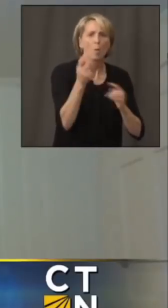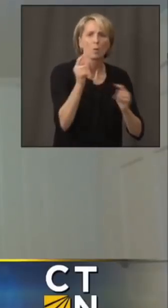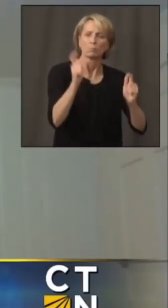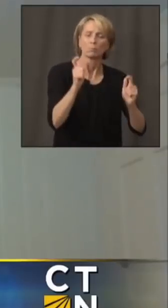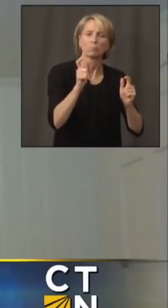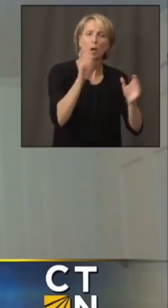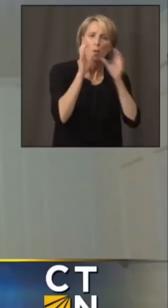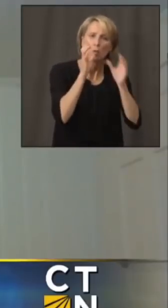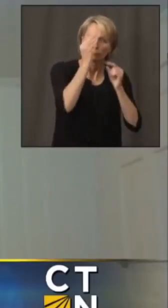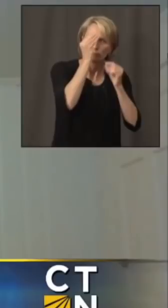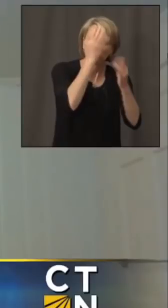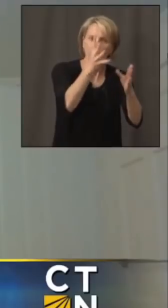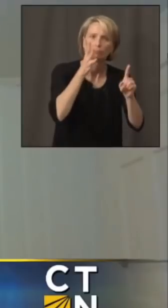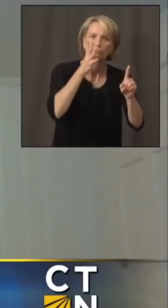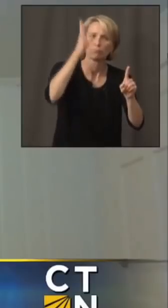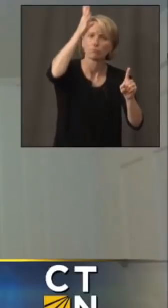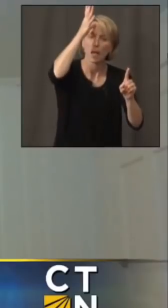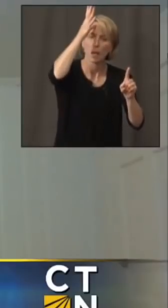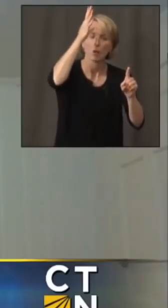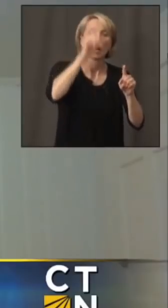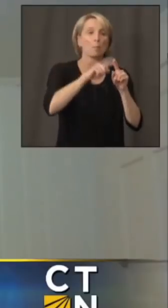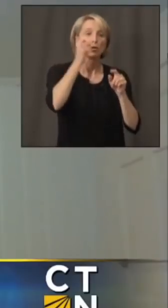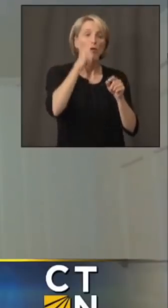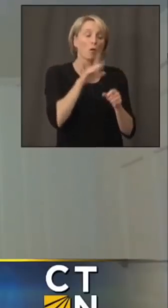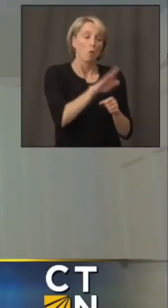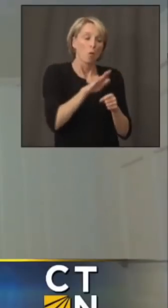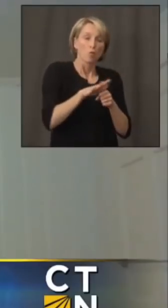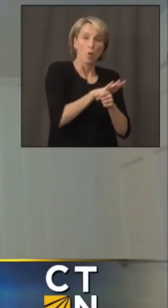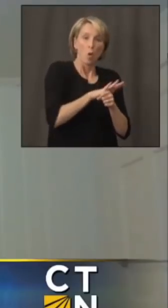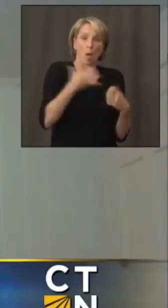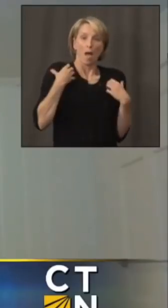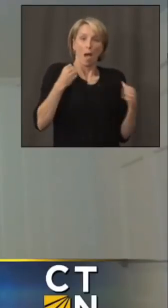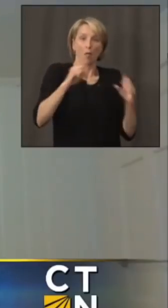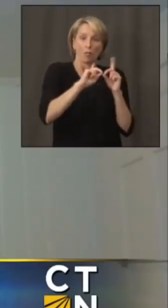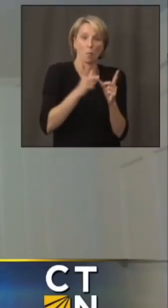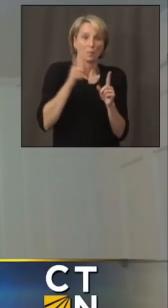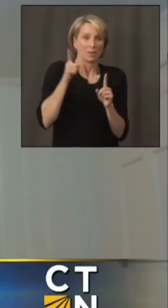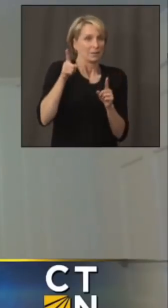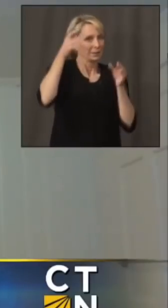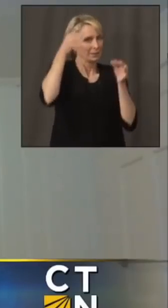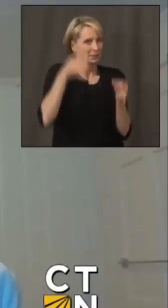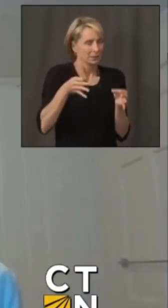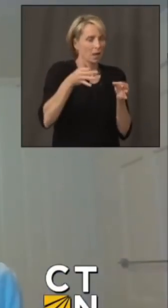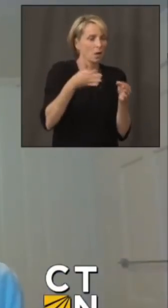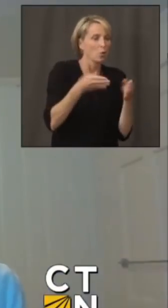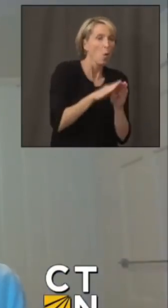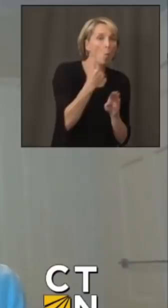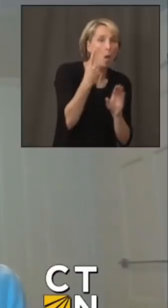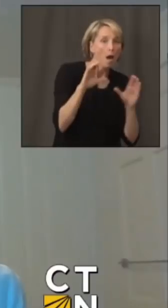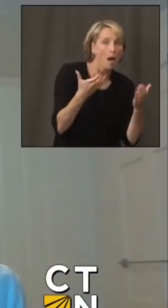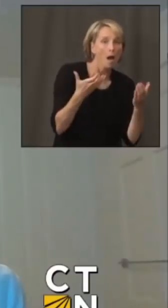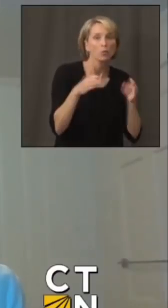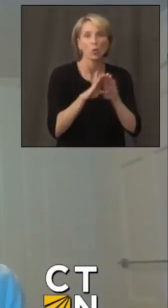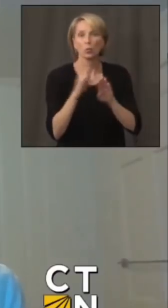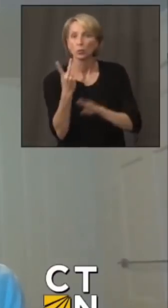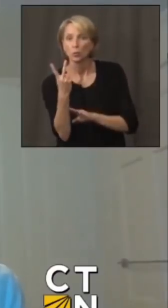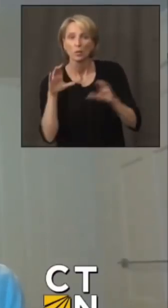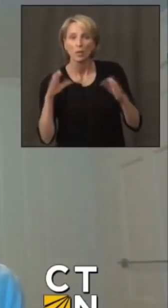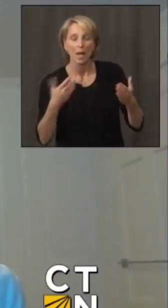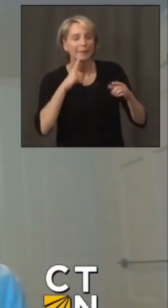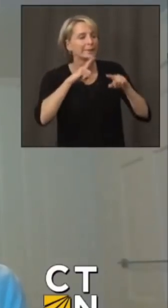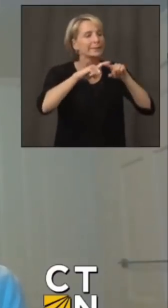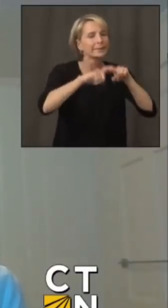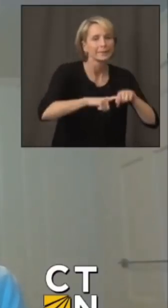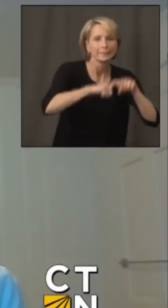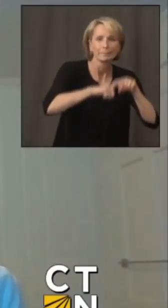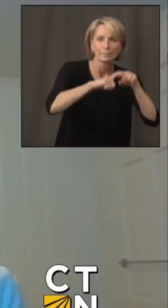but local health guides the decisions about whether to close one class or two classes, depending on staffing and